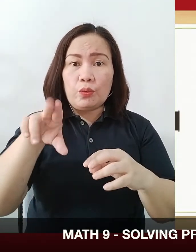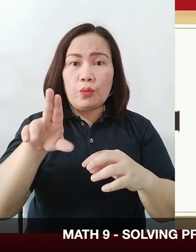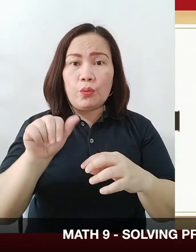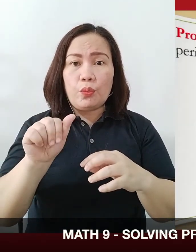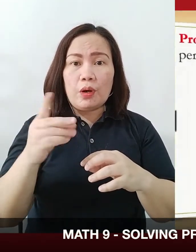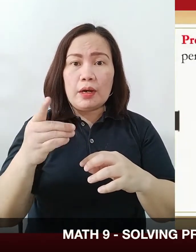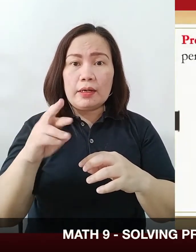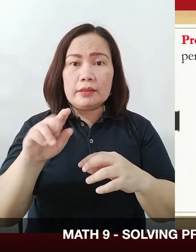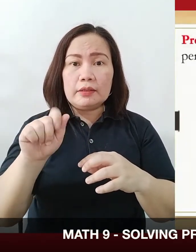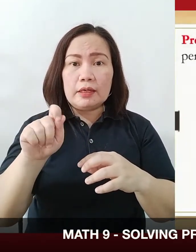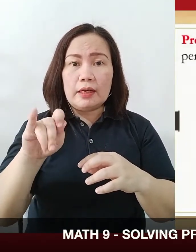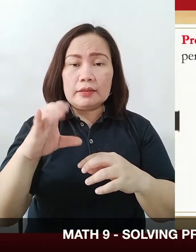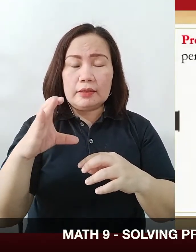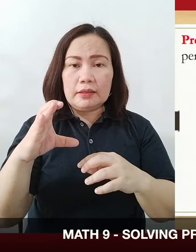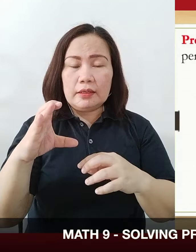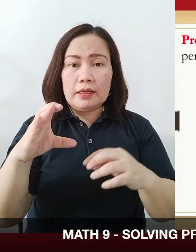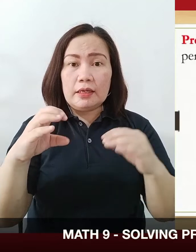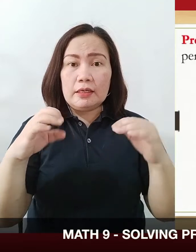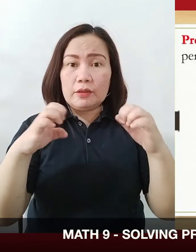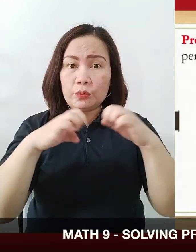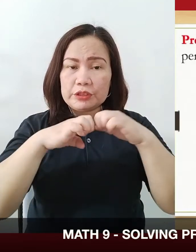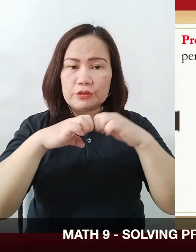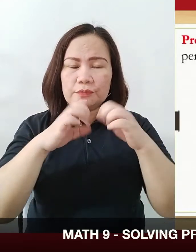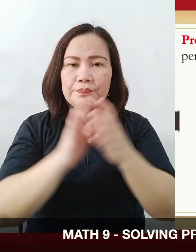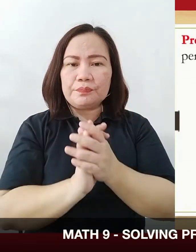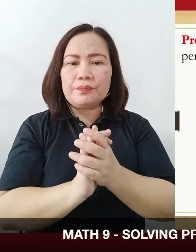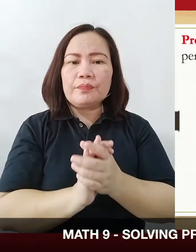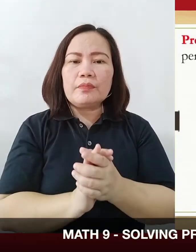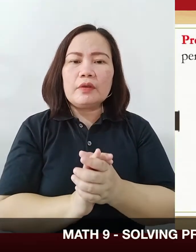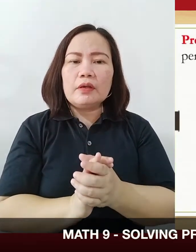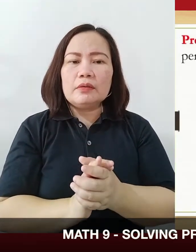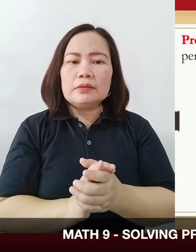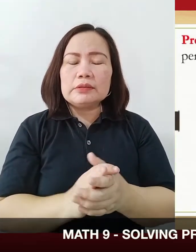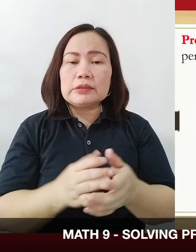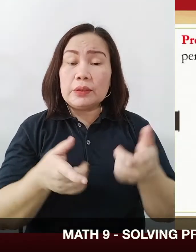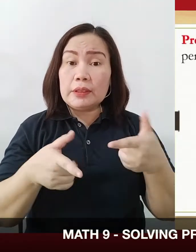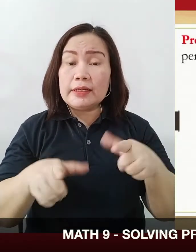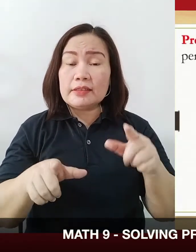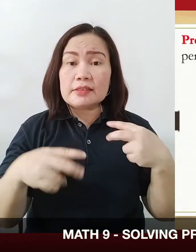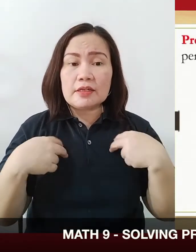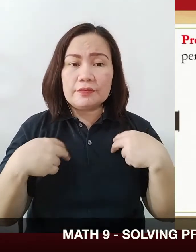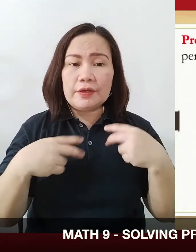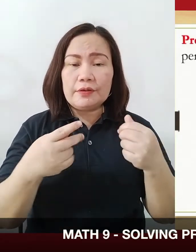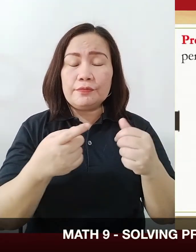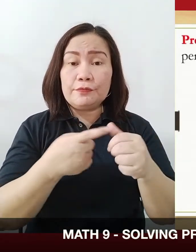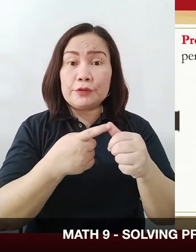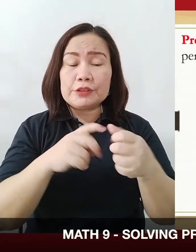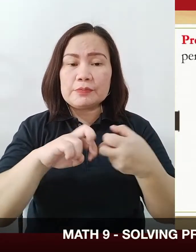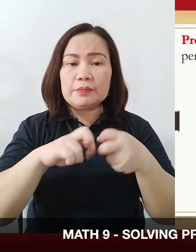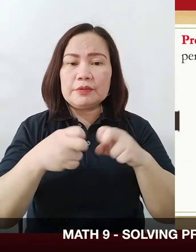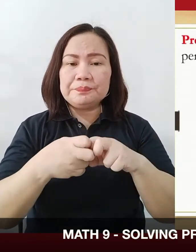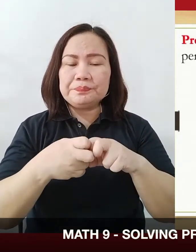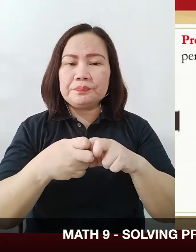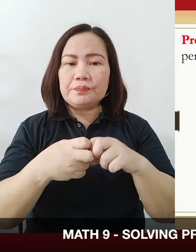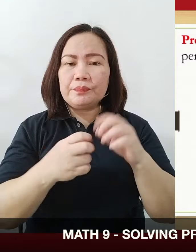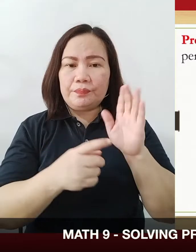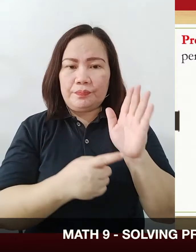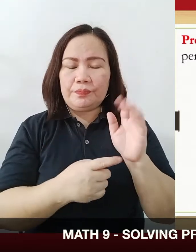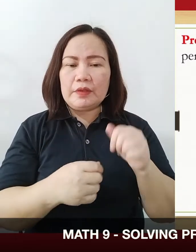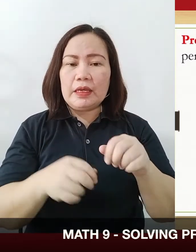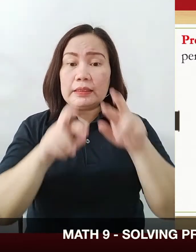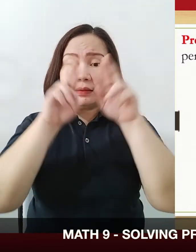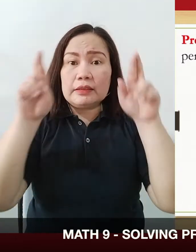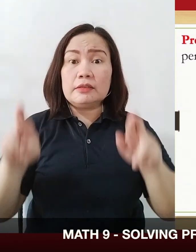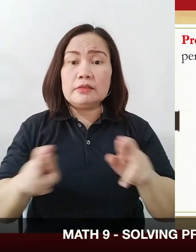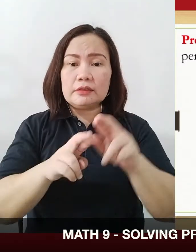Okay, so this is another video tutorial on how to solve problems. So let's have the first one. A rectangular table